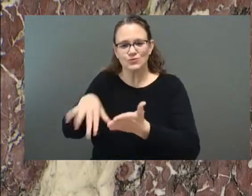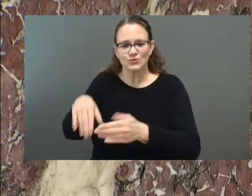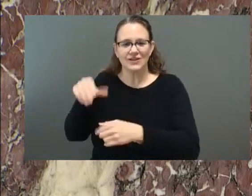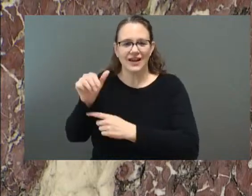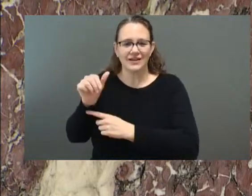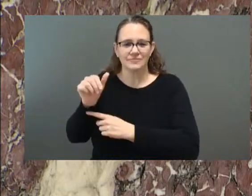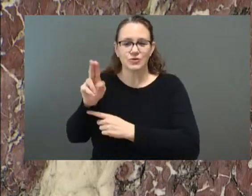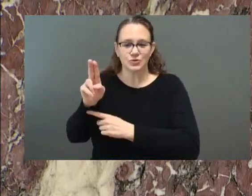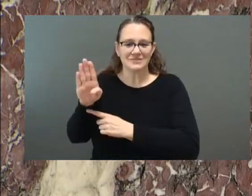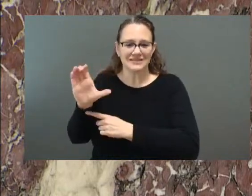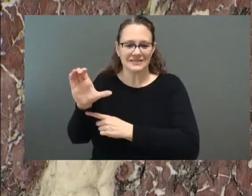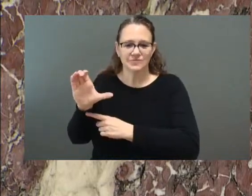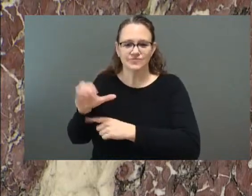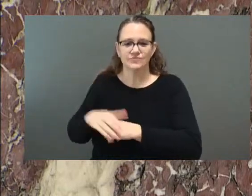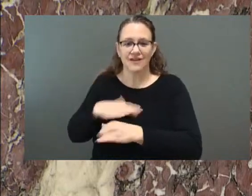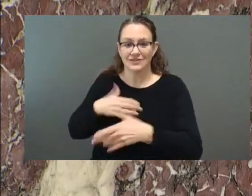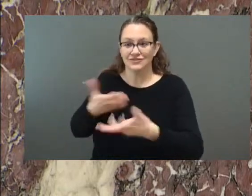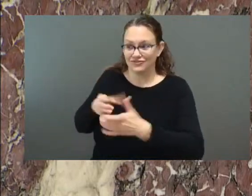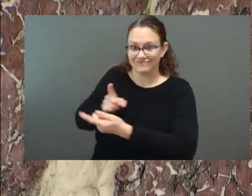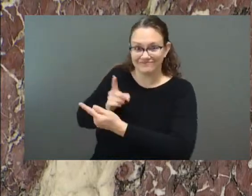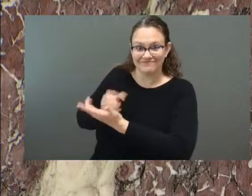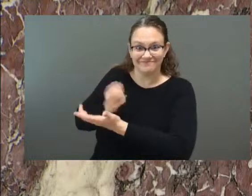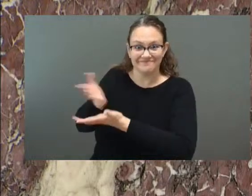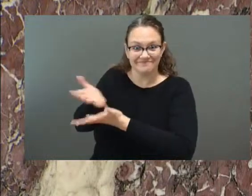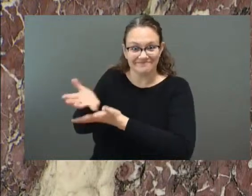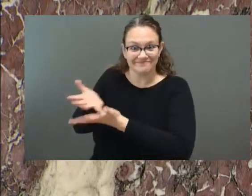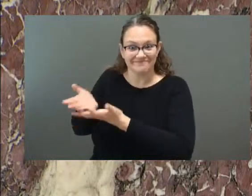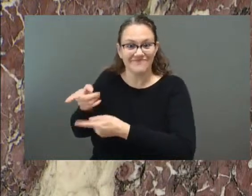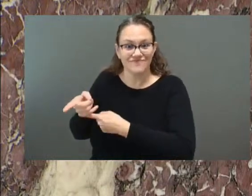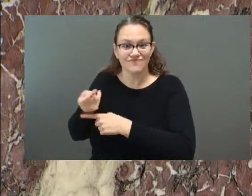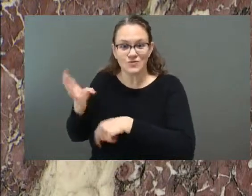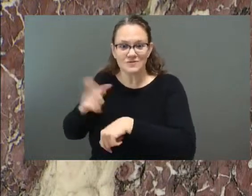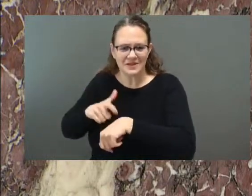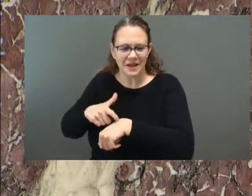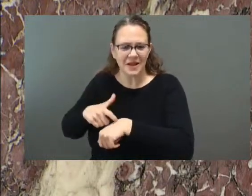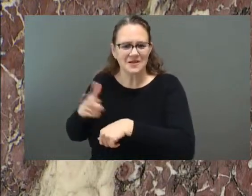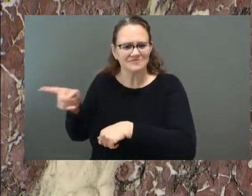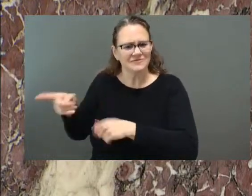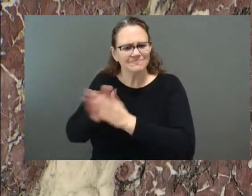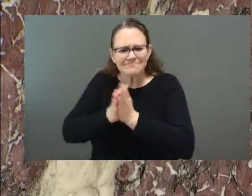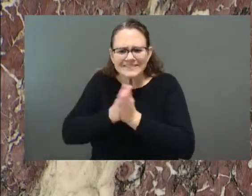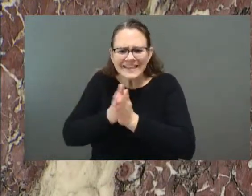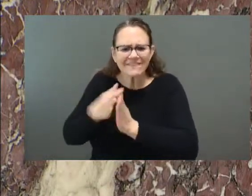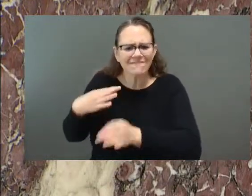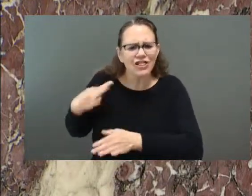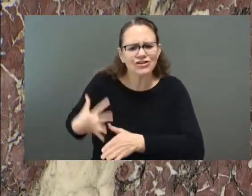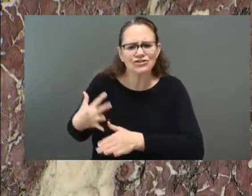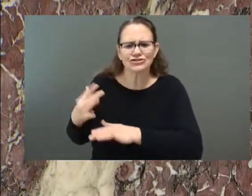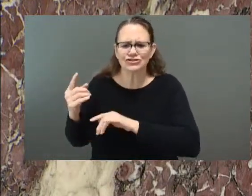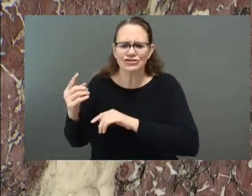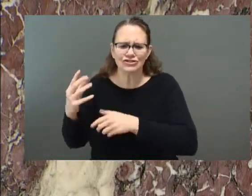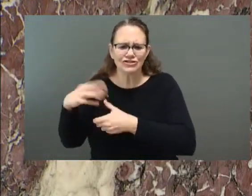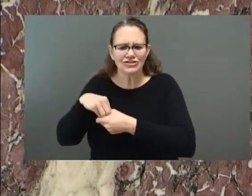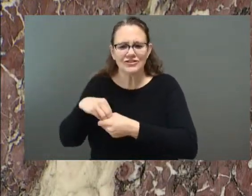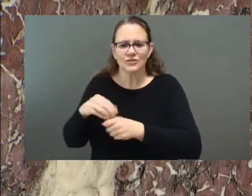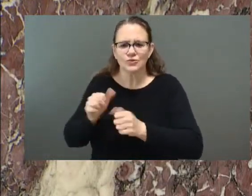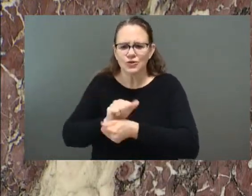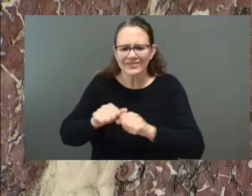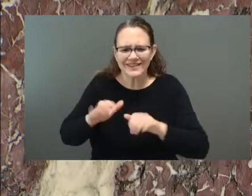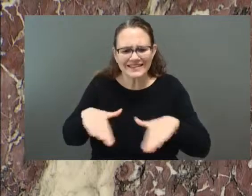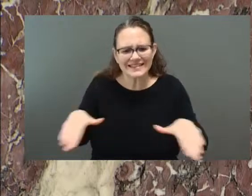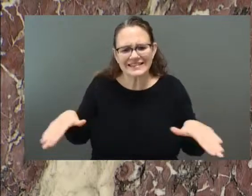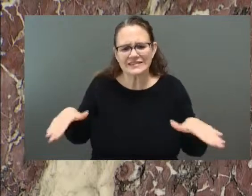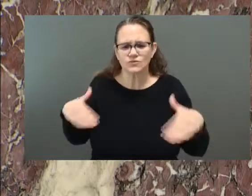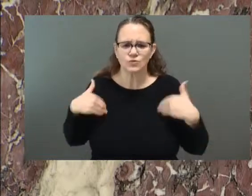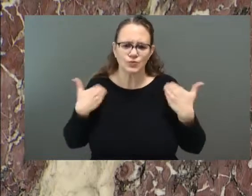times now. She's a keen volunteer, works with kids and youth, really committed to community, really committed